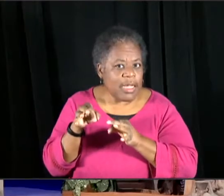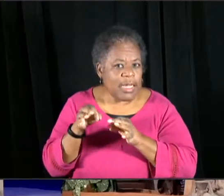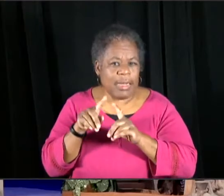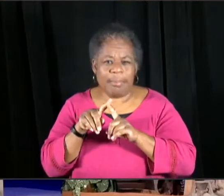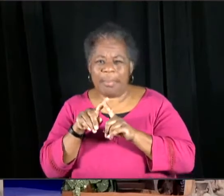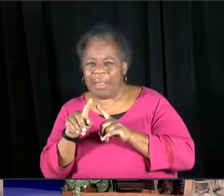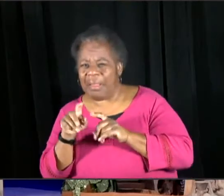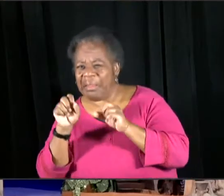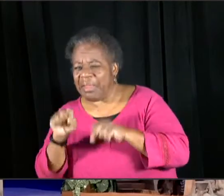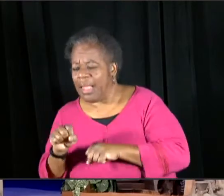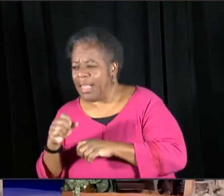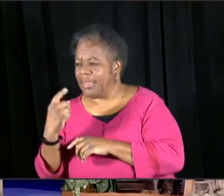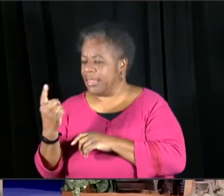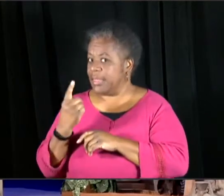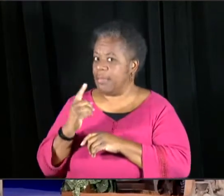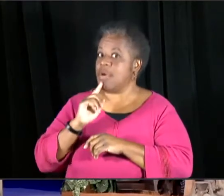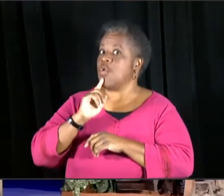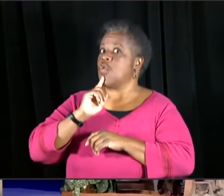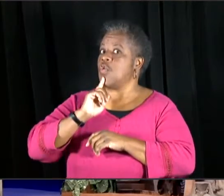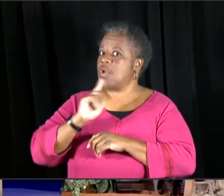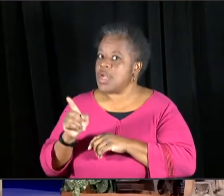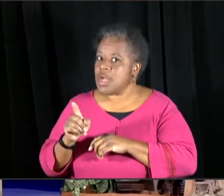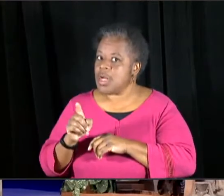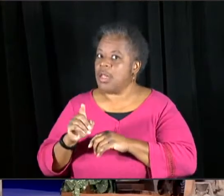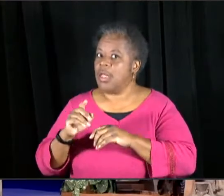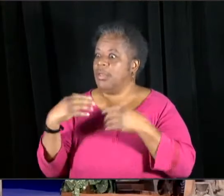could someone really do these things?